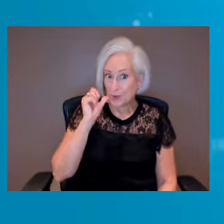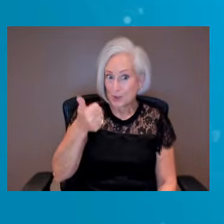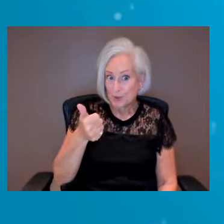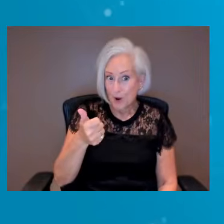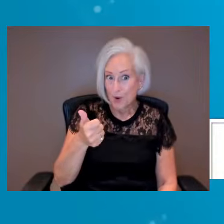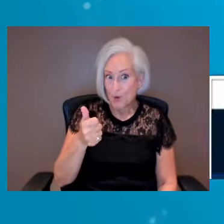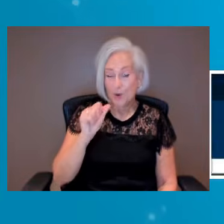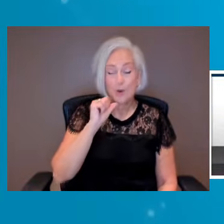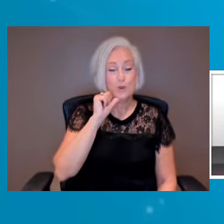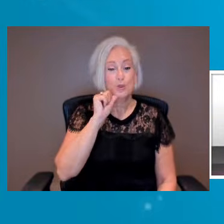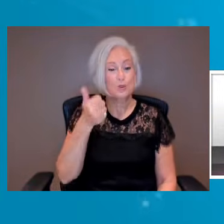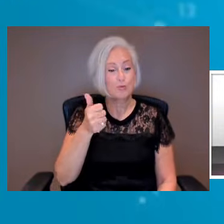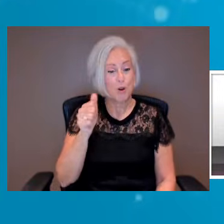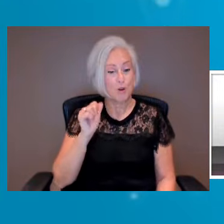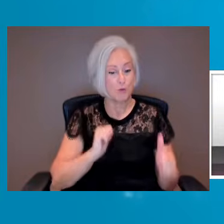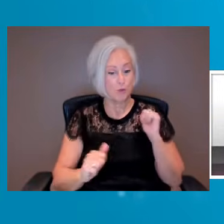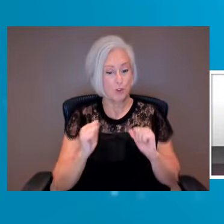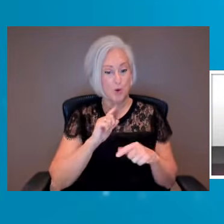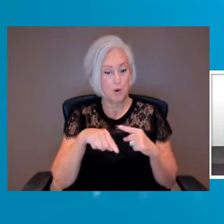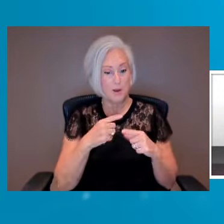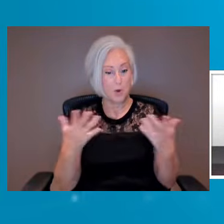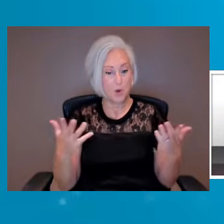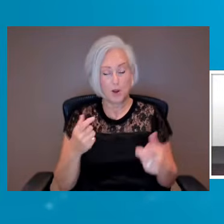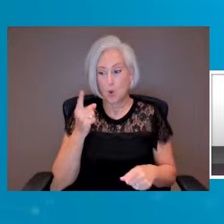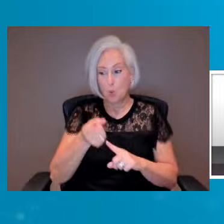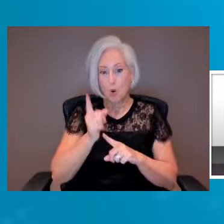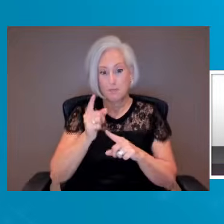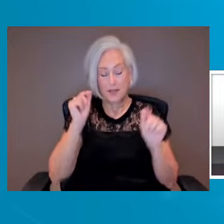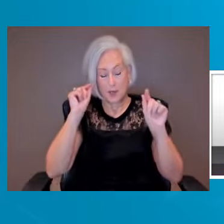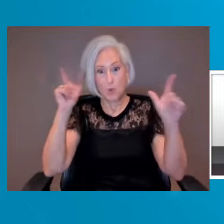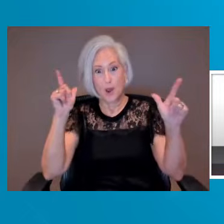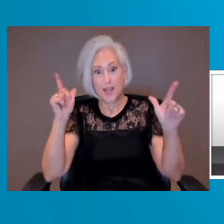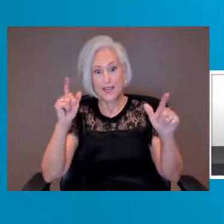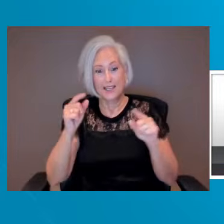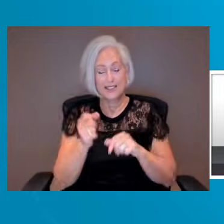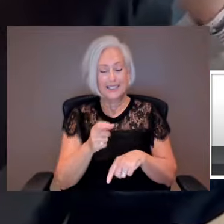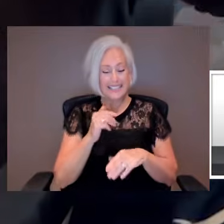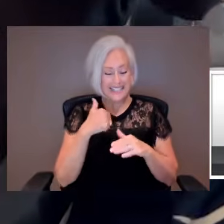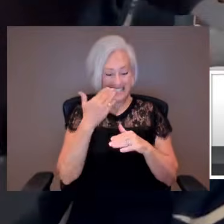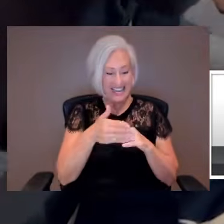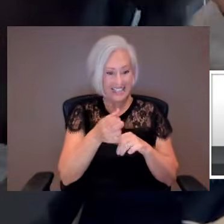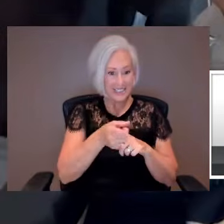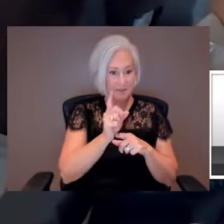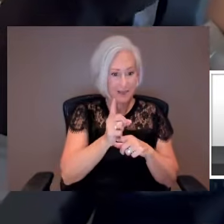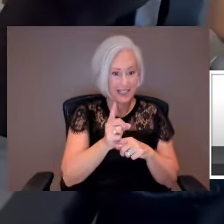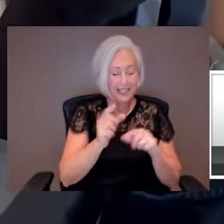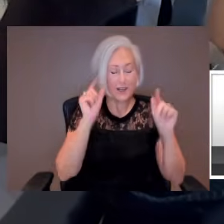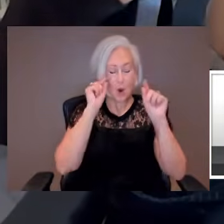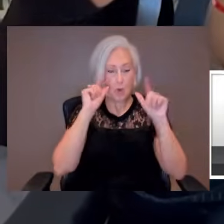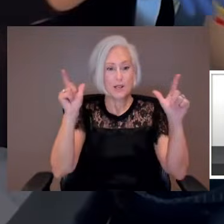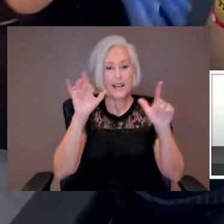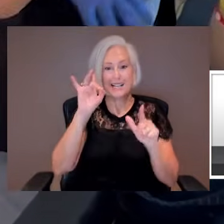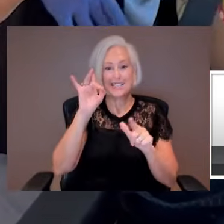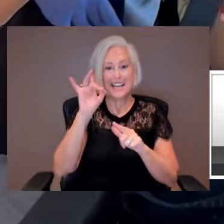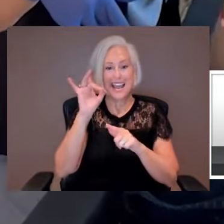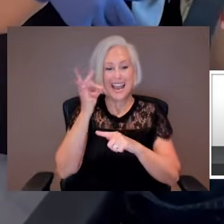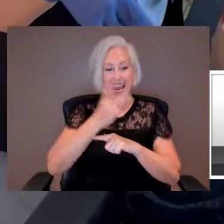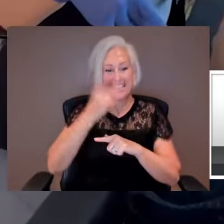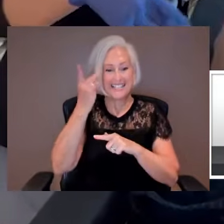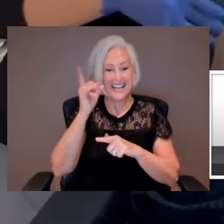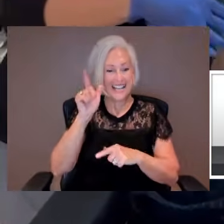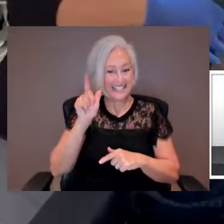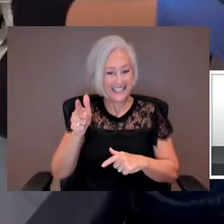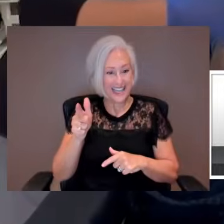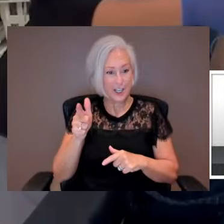coming up, 1 minute he's awake, the next minute he's opening his eyes 8 days later. How a collaborative approach by doctors